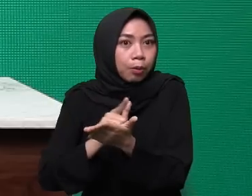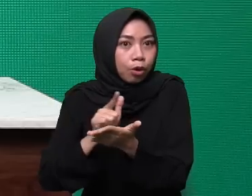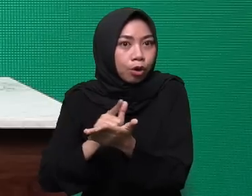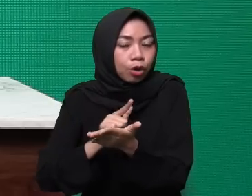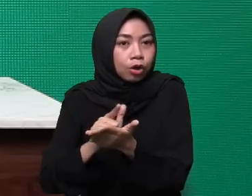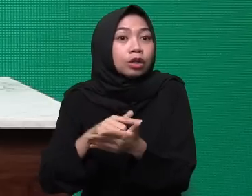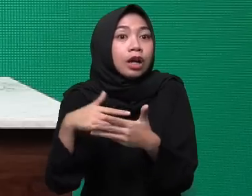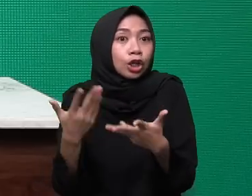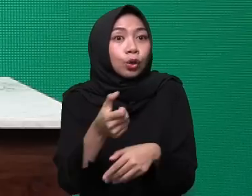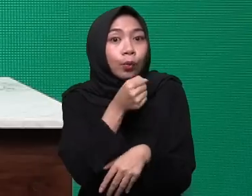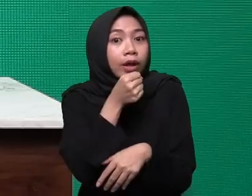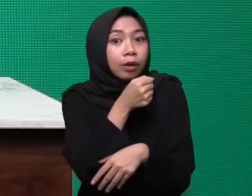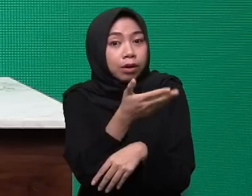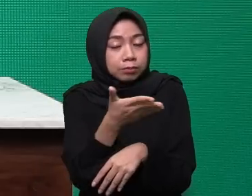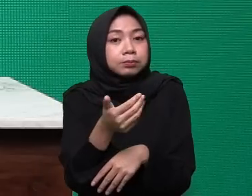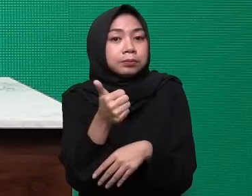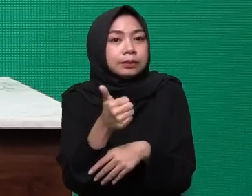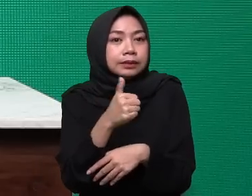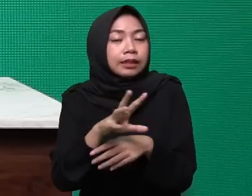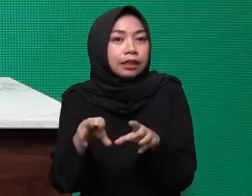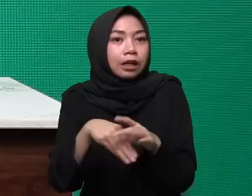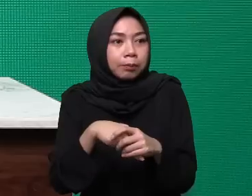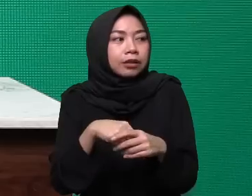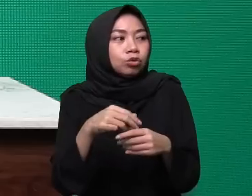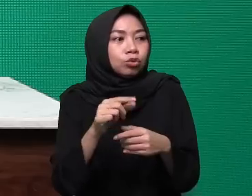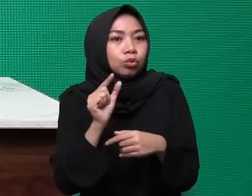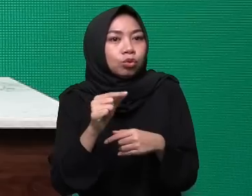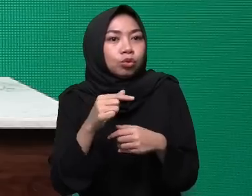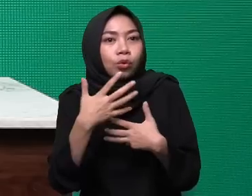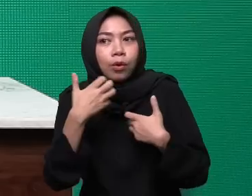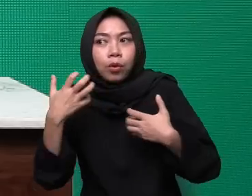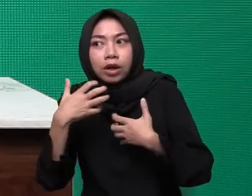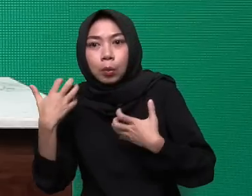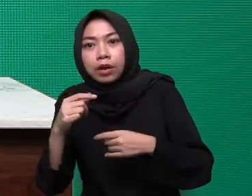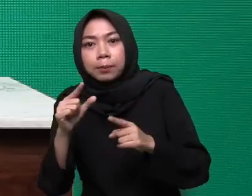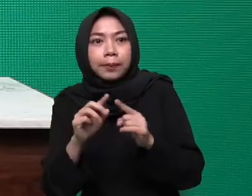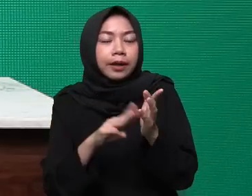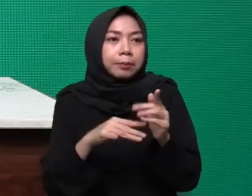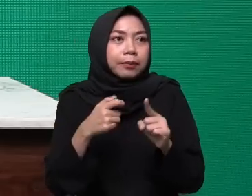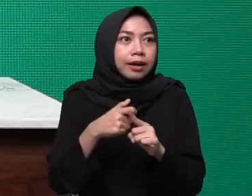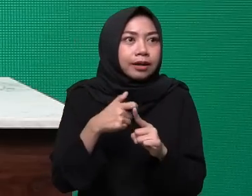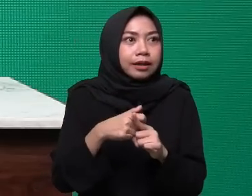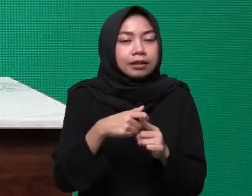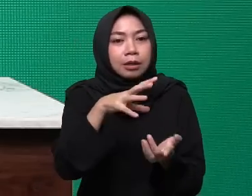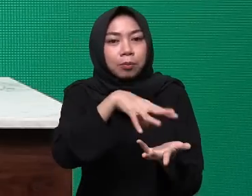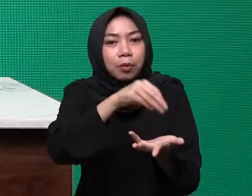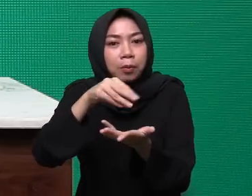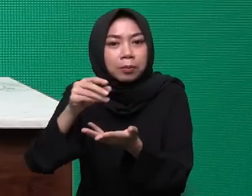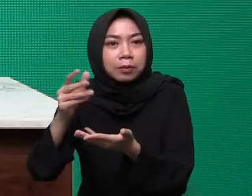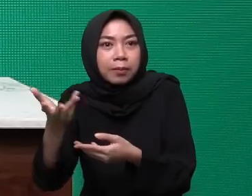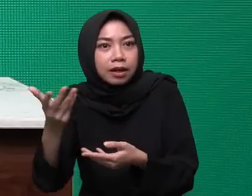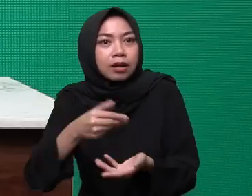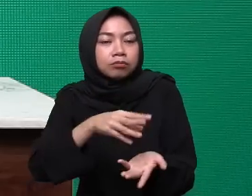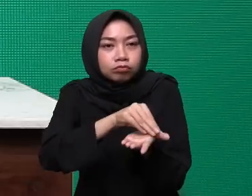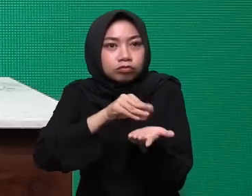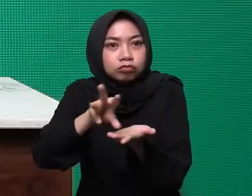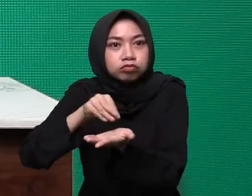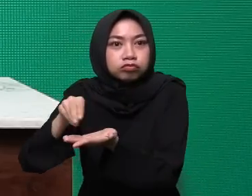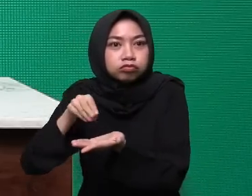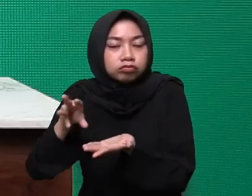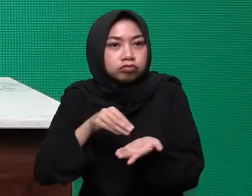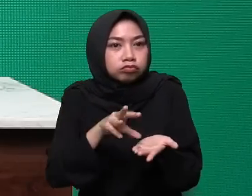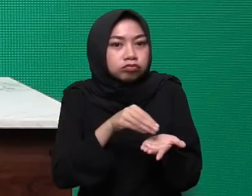reporters in any of their livestock suffer from clinical symptoms of FMD. This is important so that